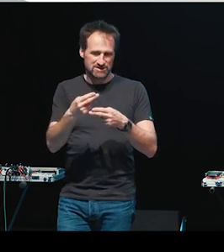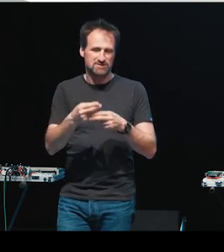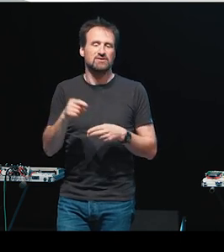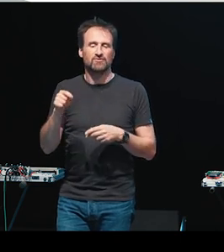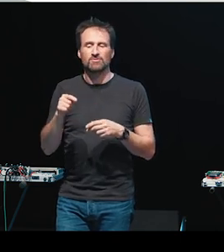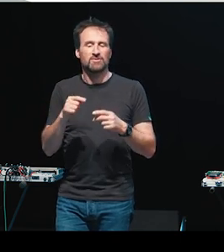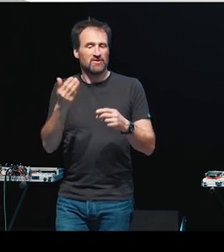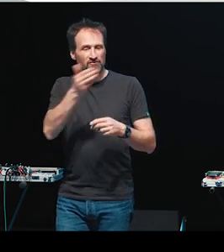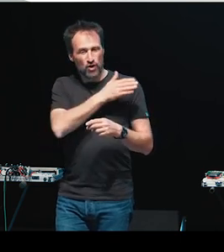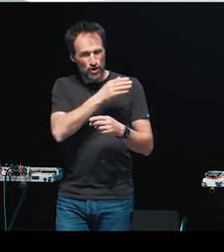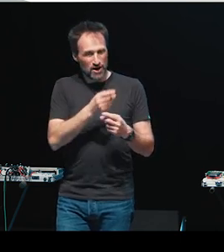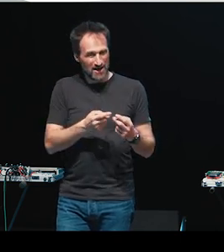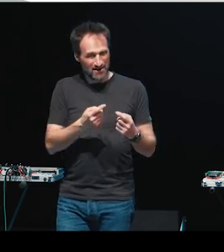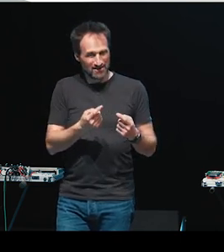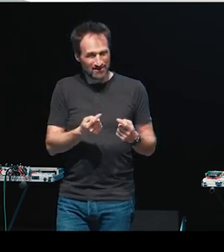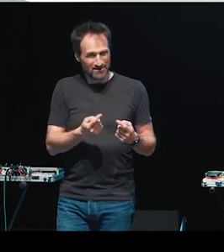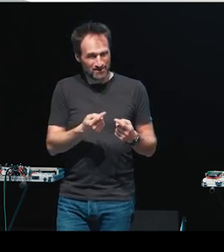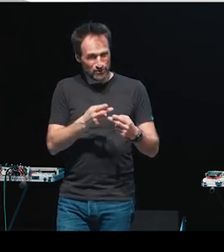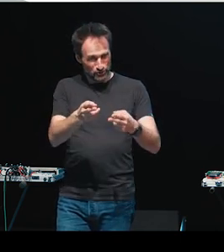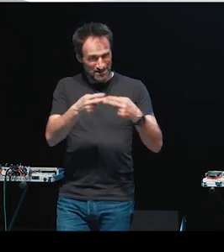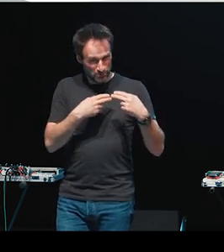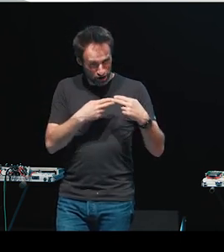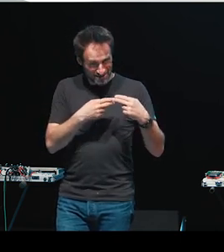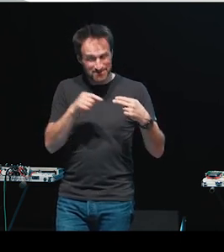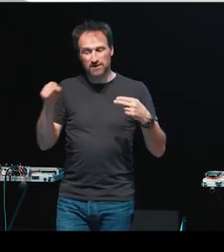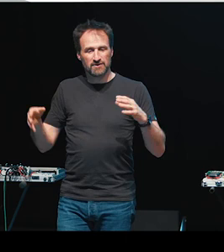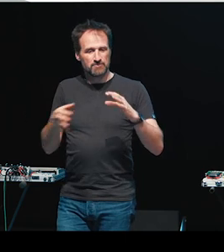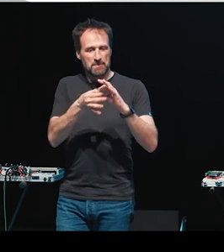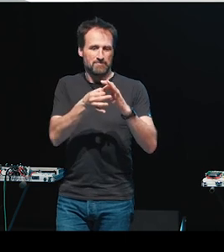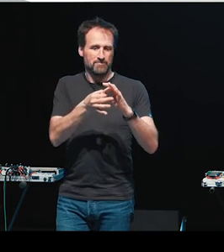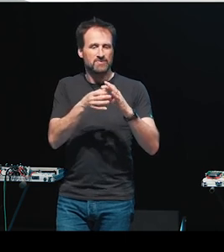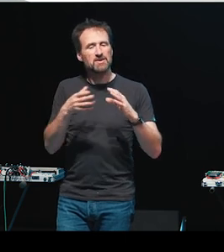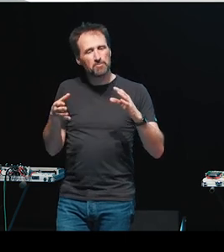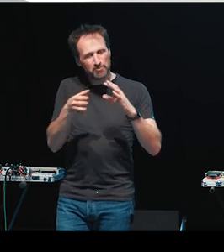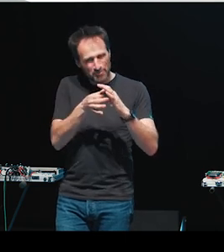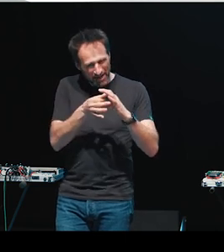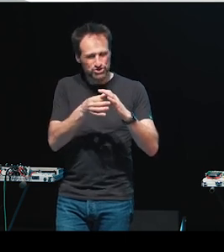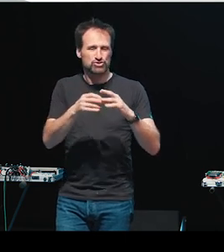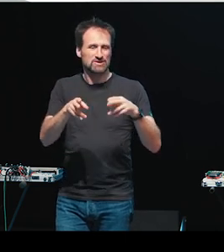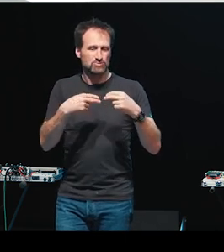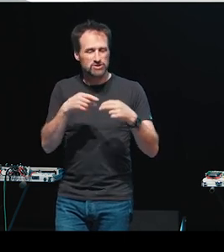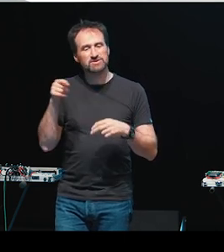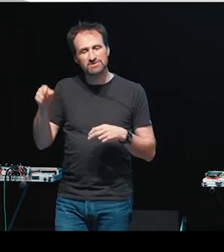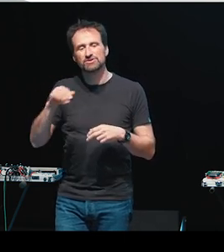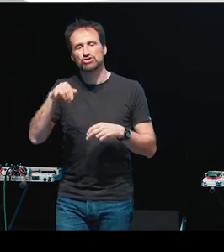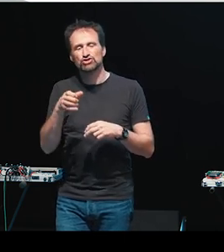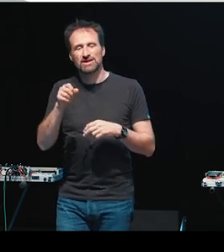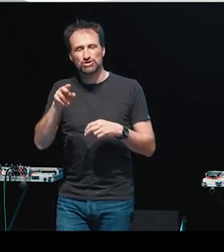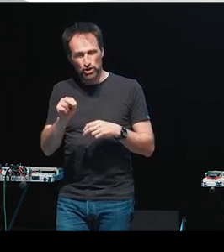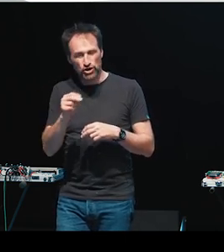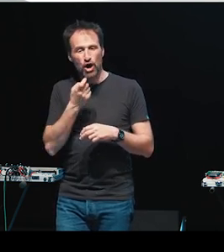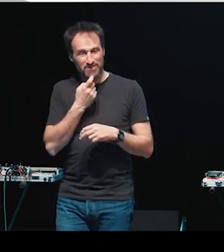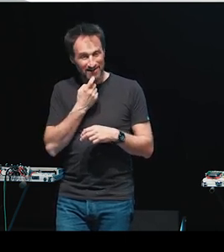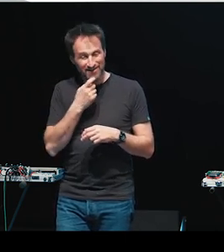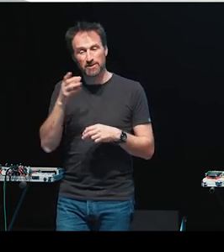previous response. And the patch response is a JSON object that has a path array which says where in the initial response